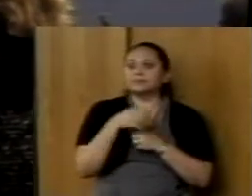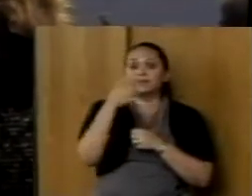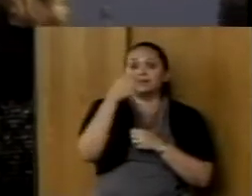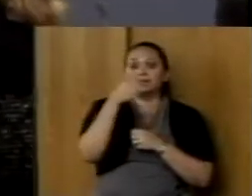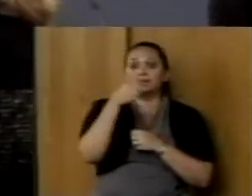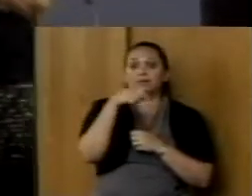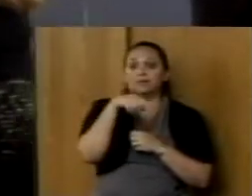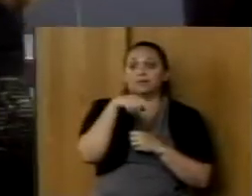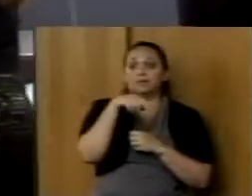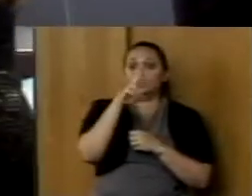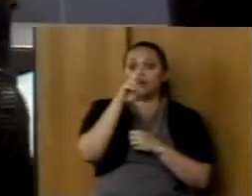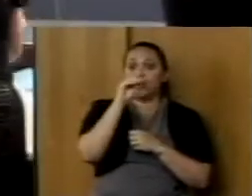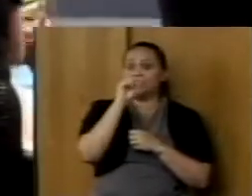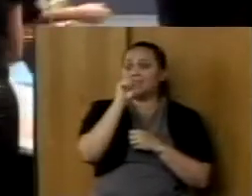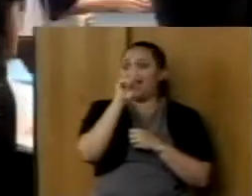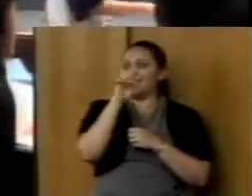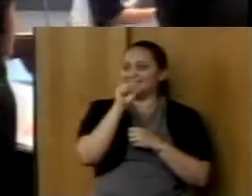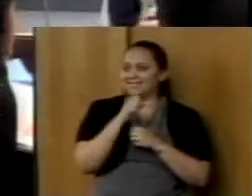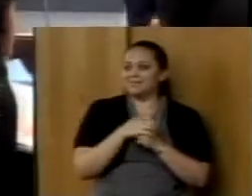Rosales,